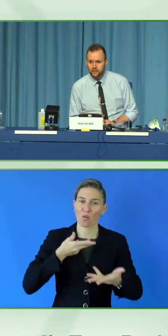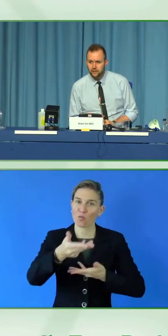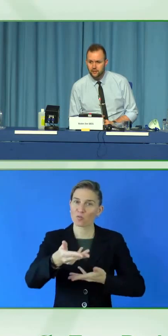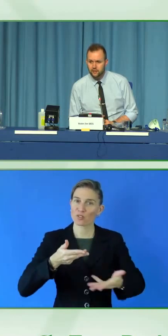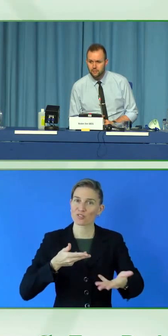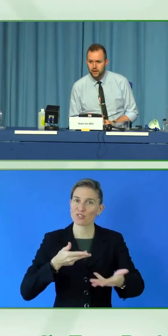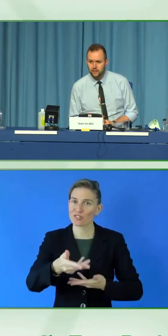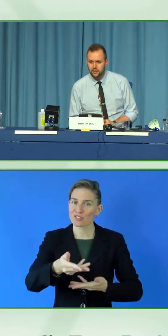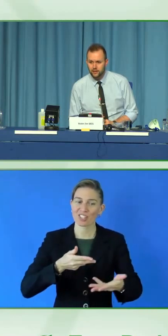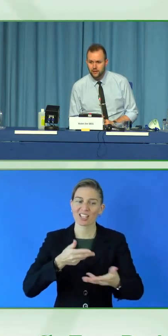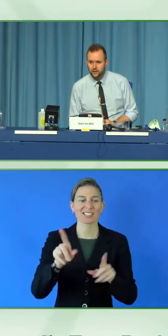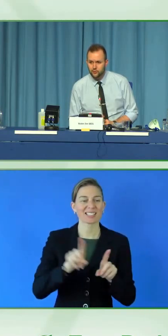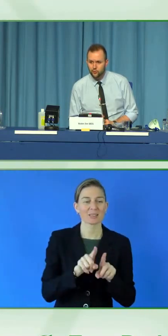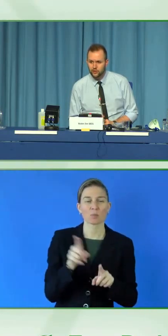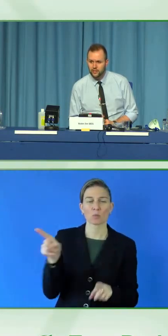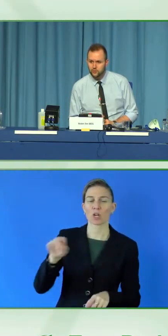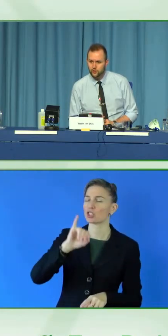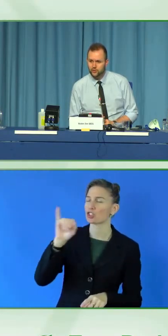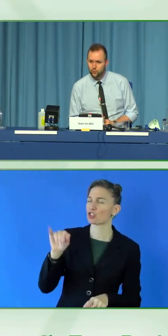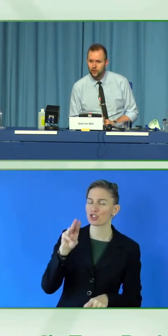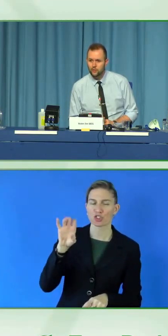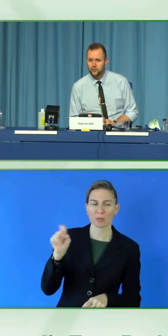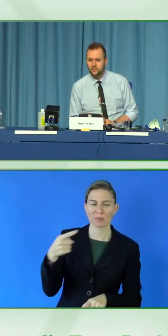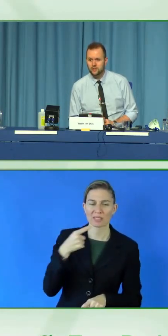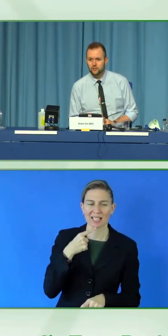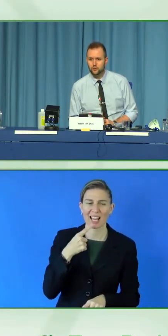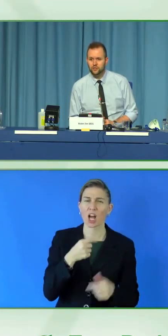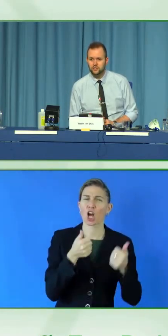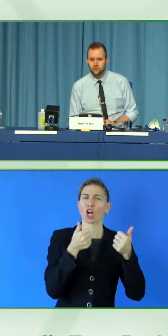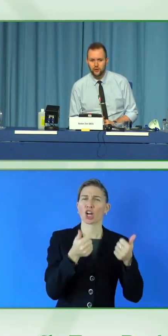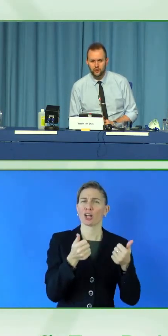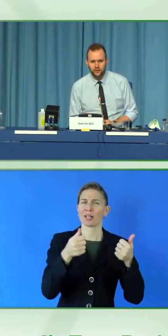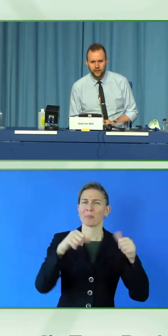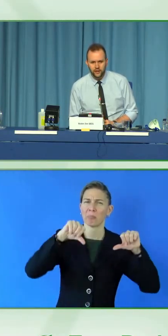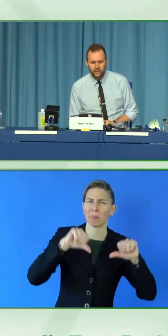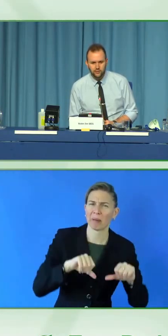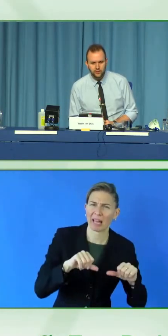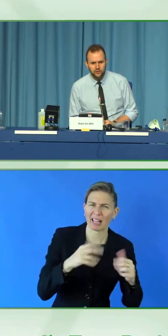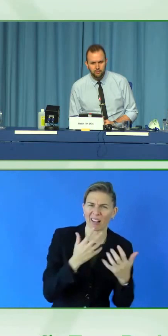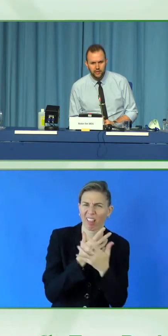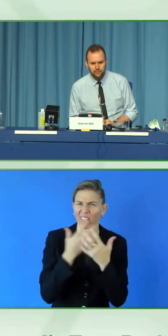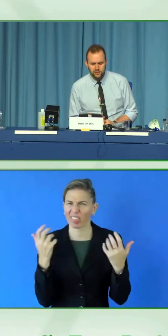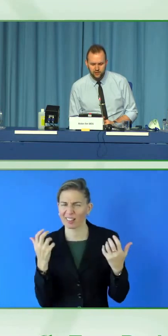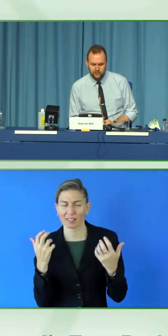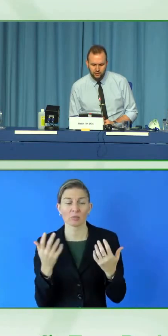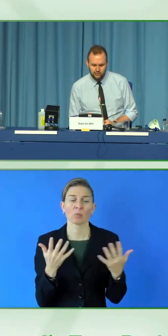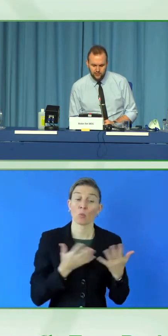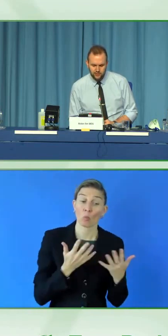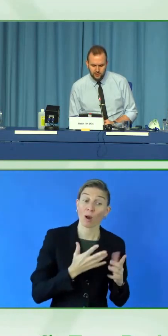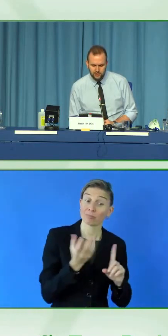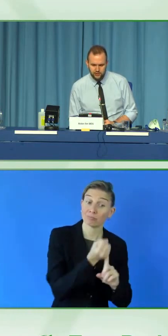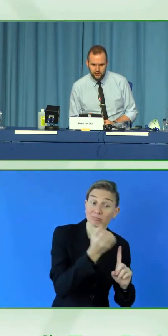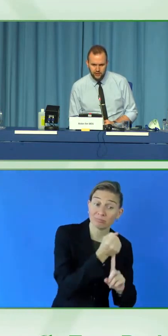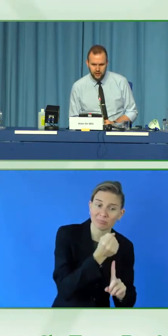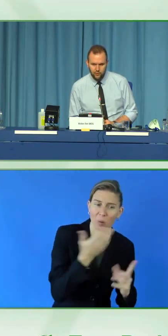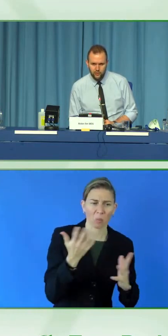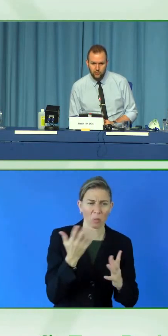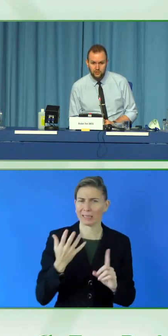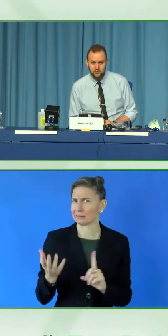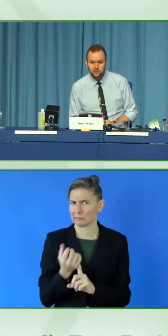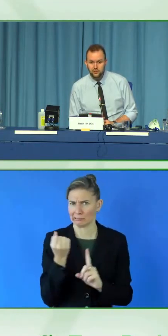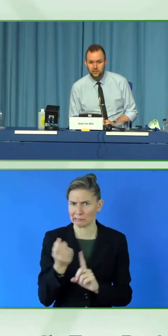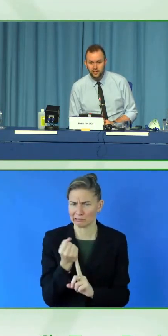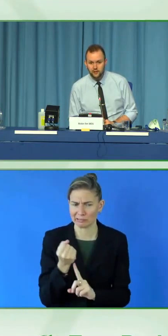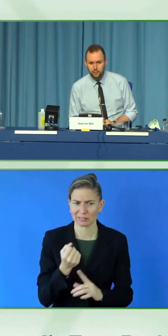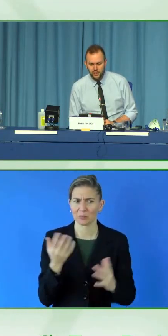was saying, the good, the bad, the ugly, what has worked well, what has not worked so well. And I wanted to perhaps start the conversation with